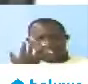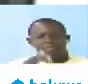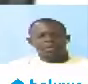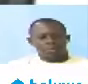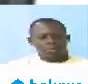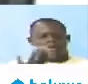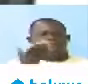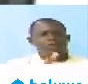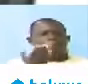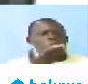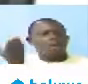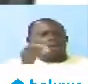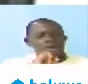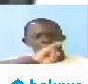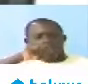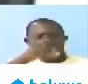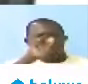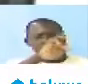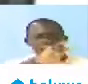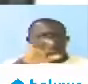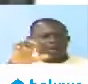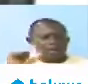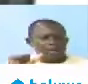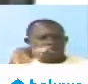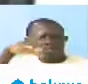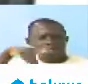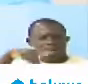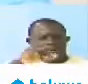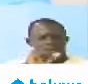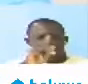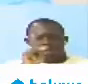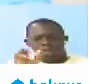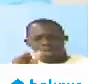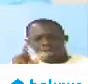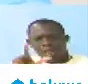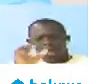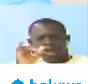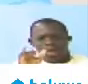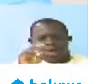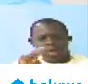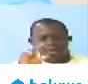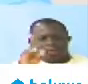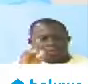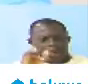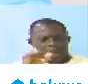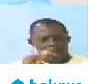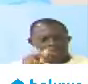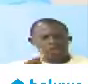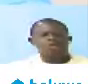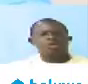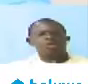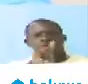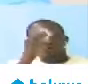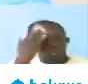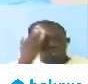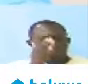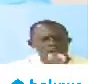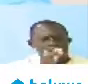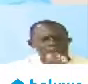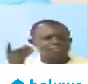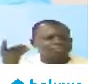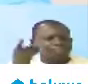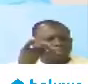1965, I'm from Jara Pakalindi. Do you know the day and the month?